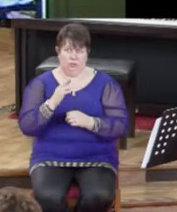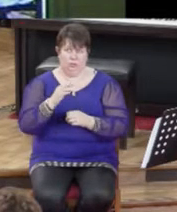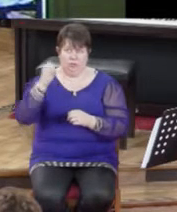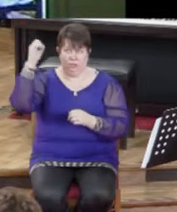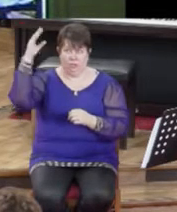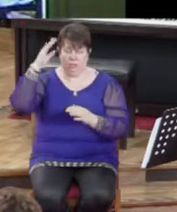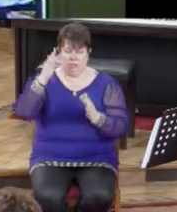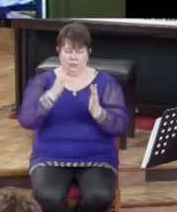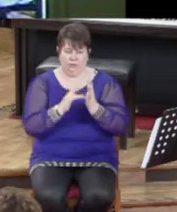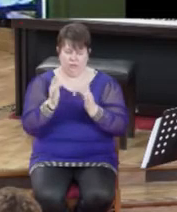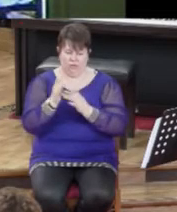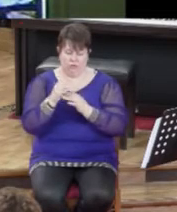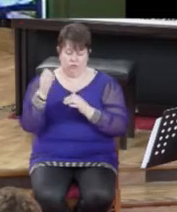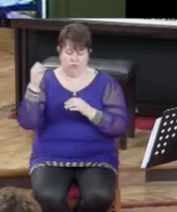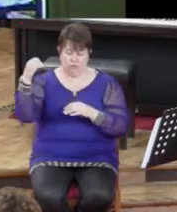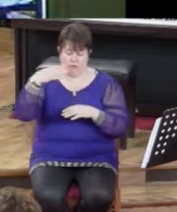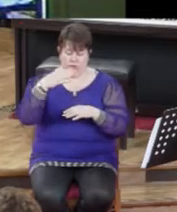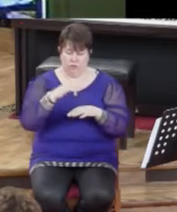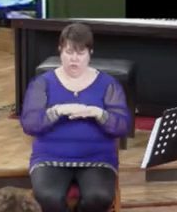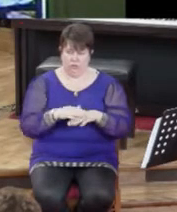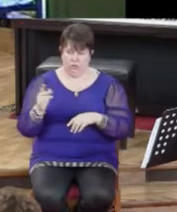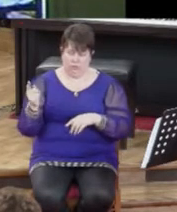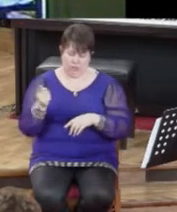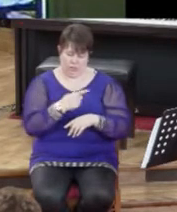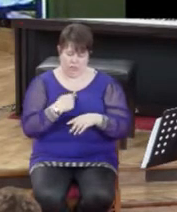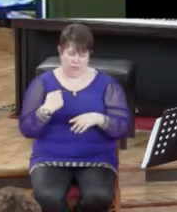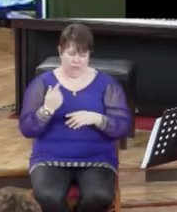May the light of Christ shine upon us,